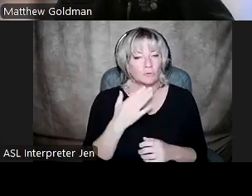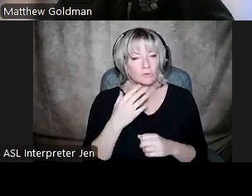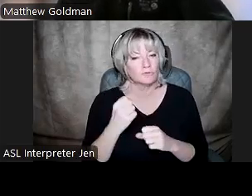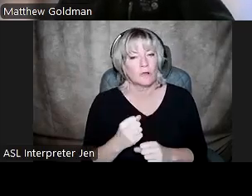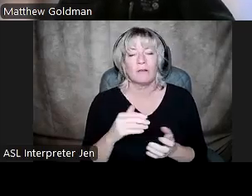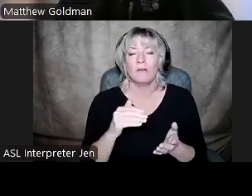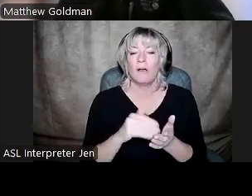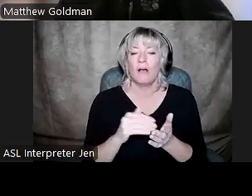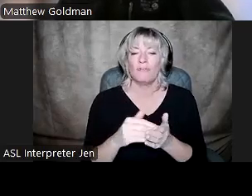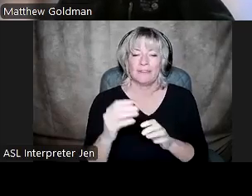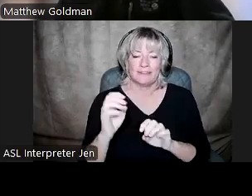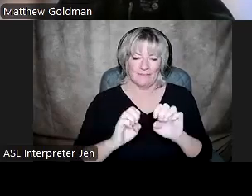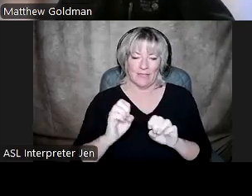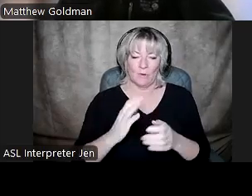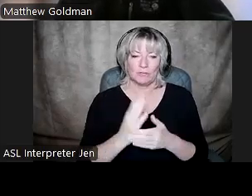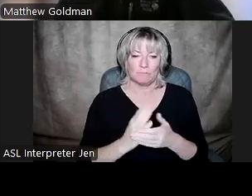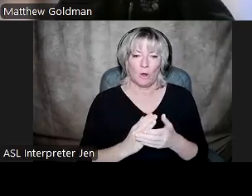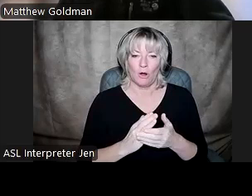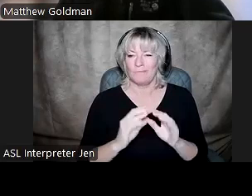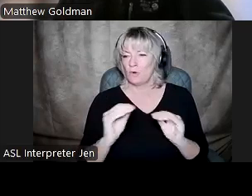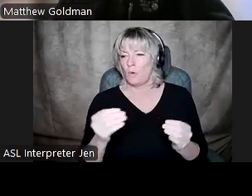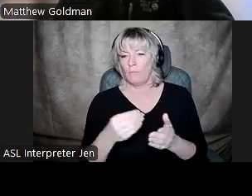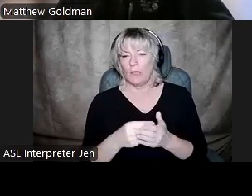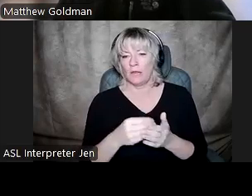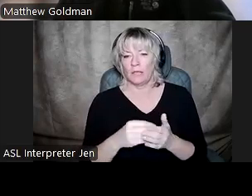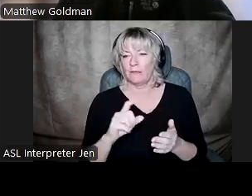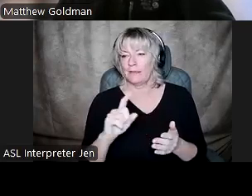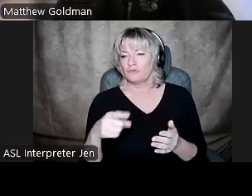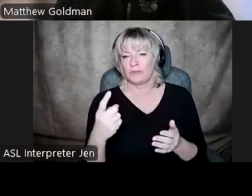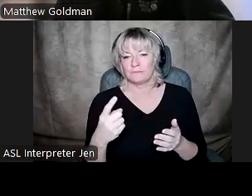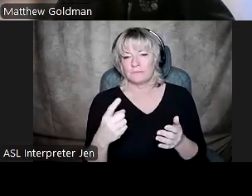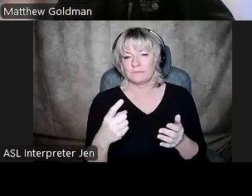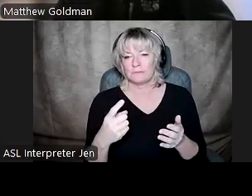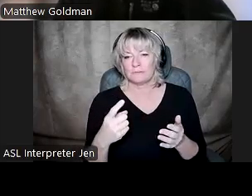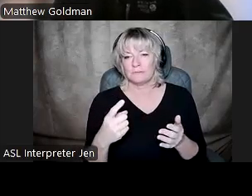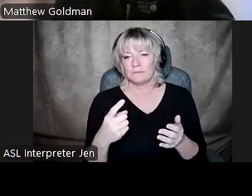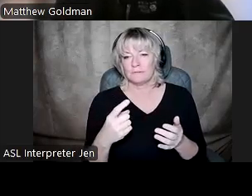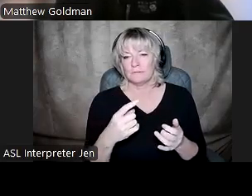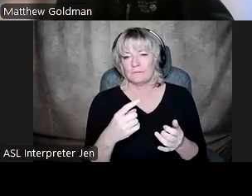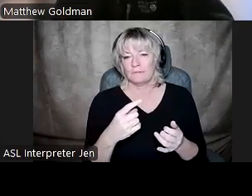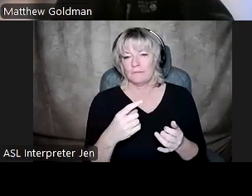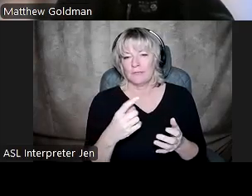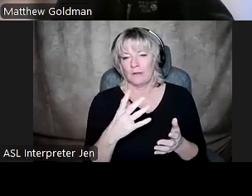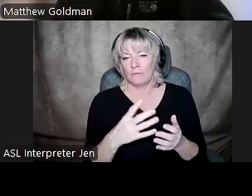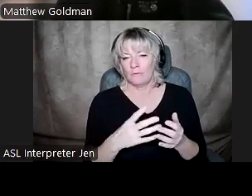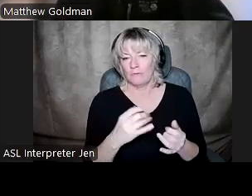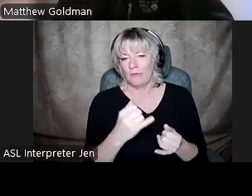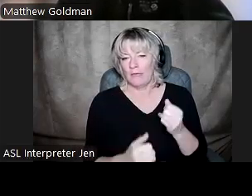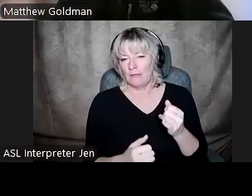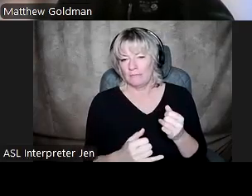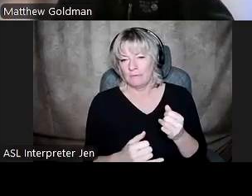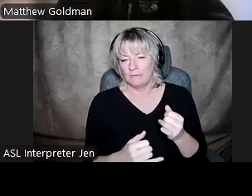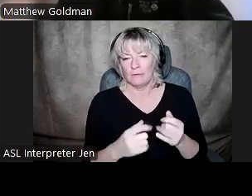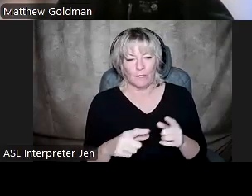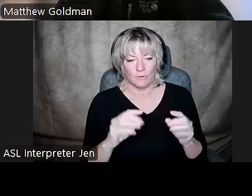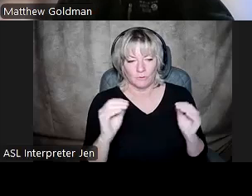evaluation part is sort of an unfunded mandate that comes just as also you got to make sure that you tell us how it all goes, but there's no